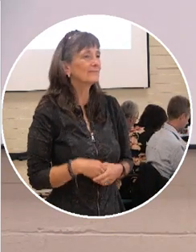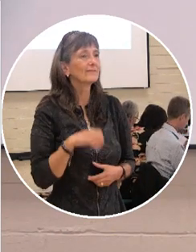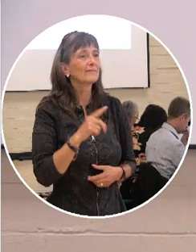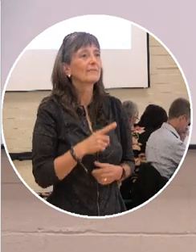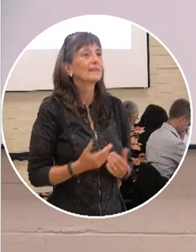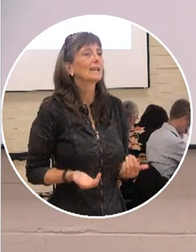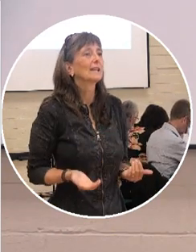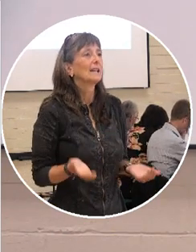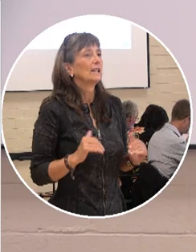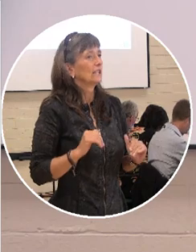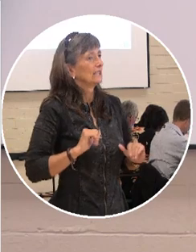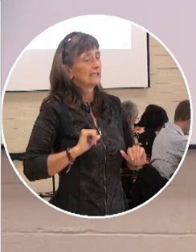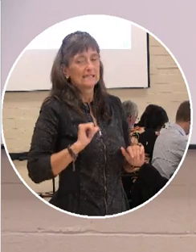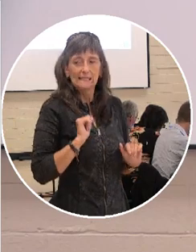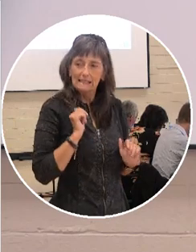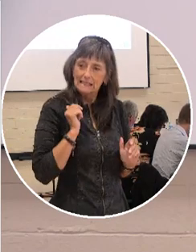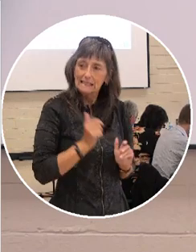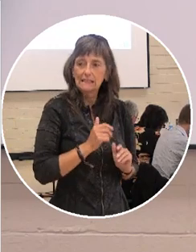We're not quite done yet.